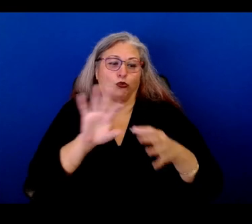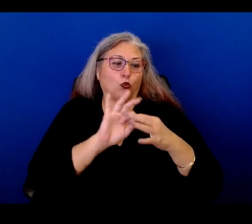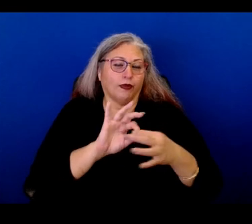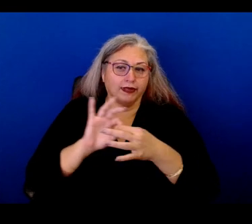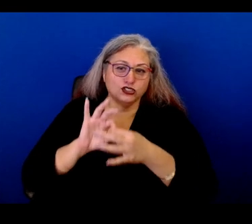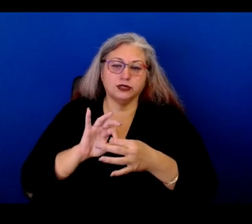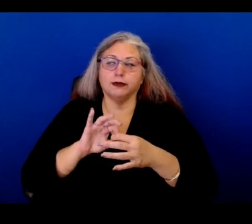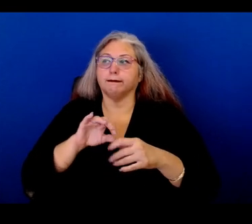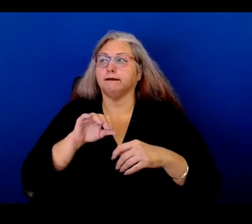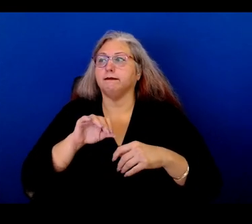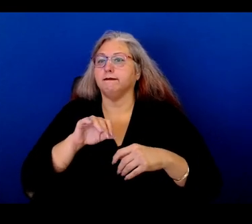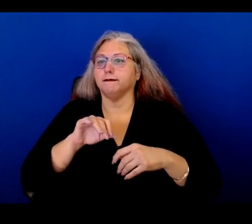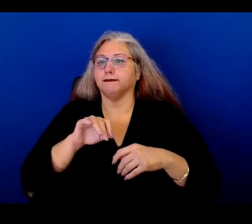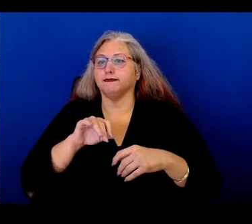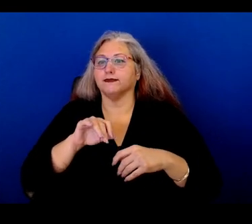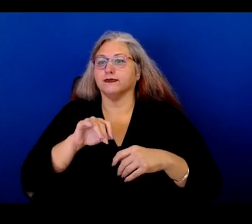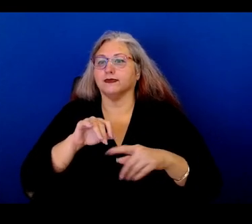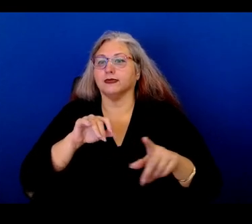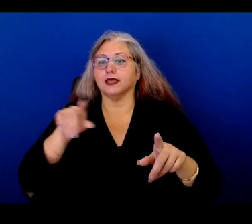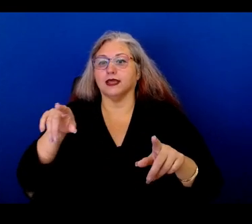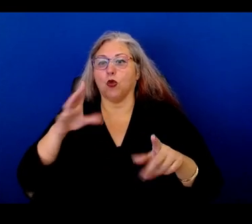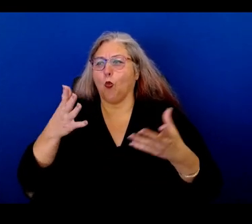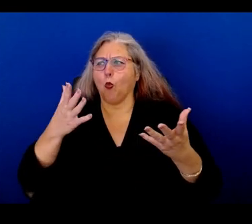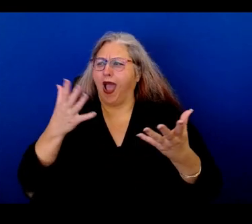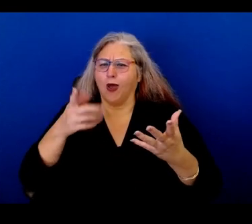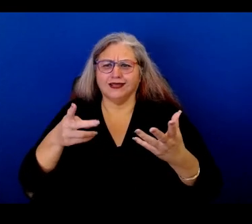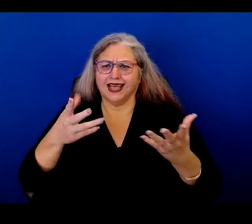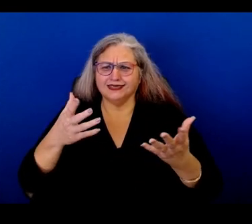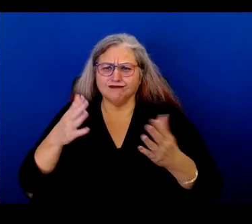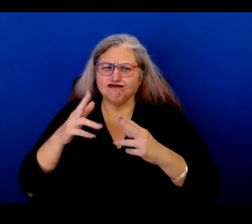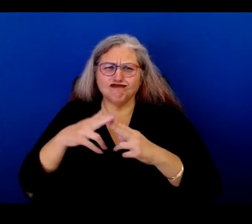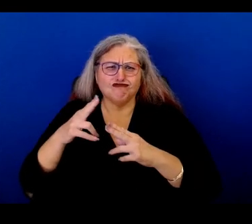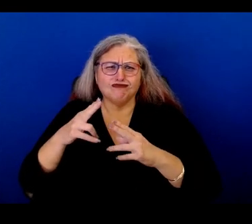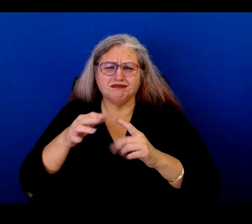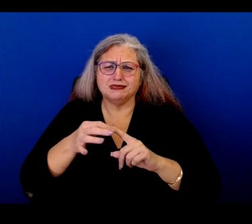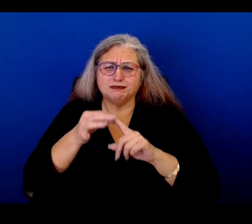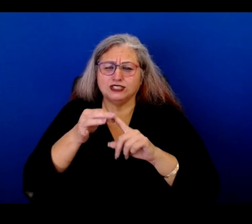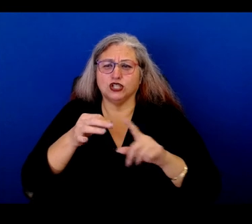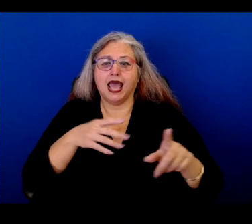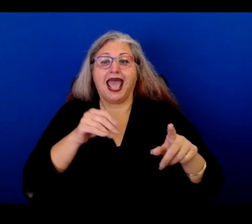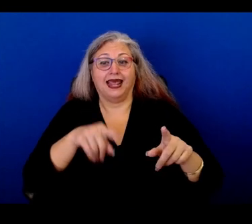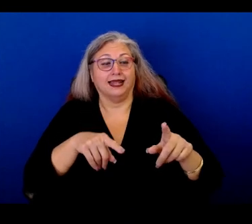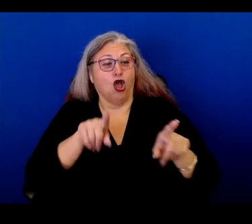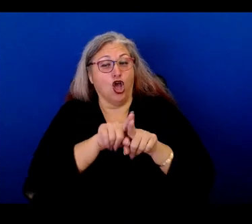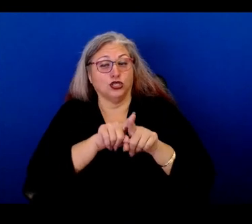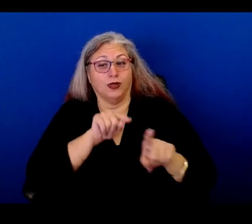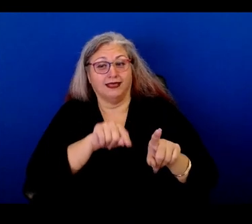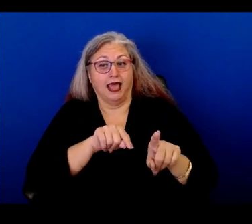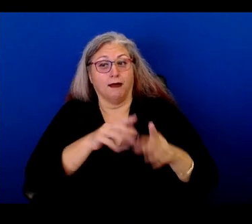And that what could be more special than that? And that will maybe cause